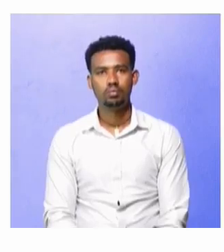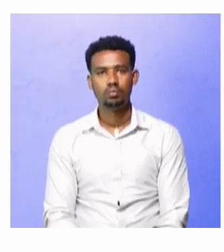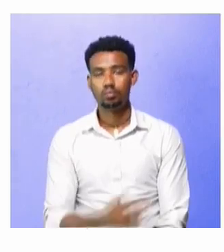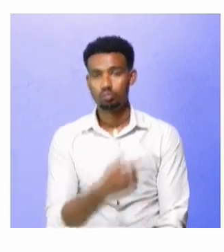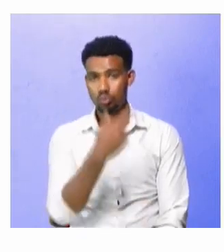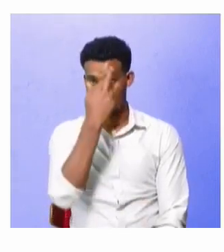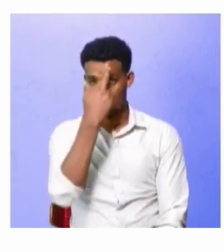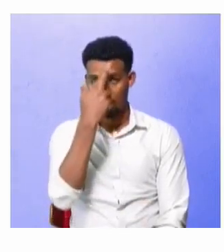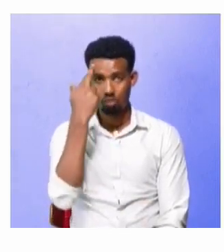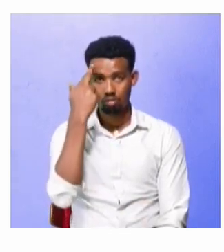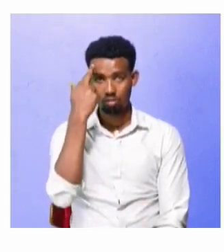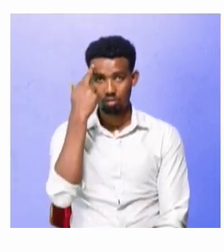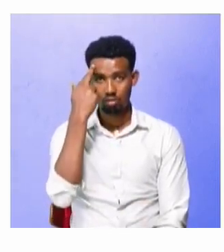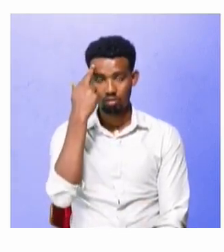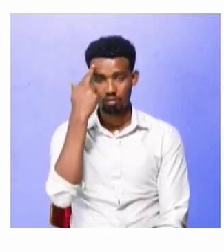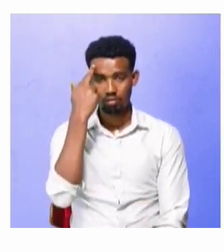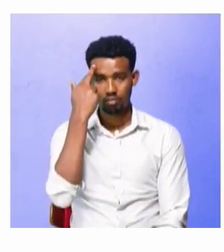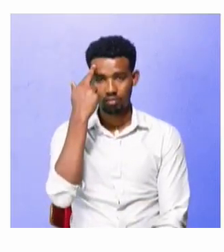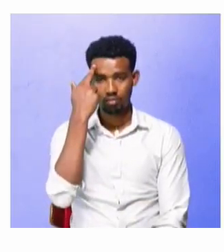because